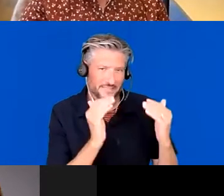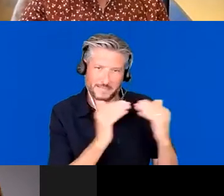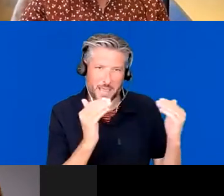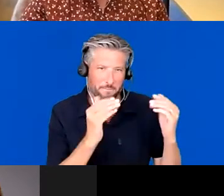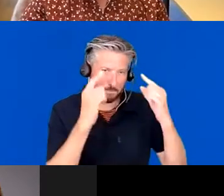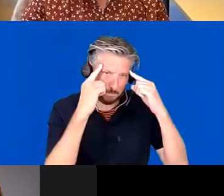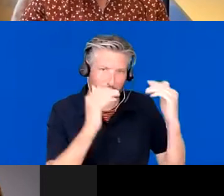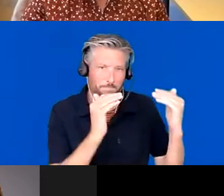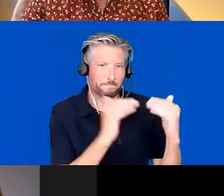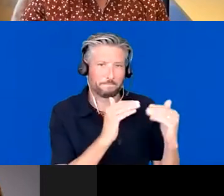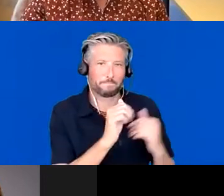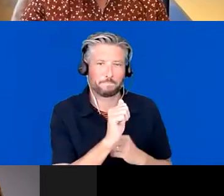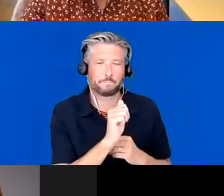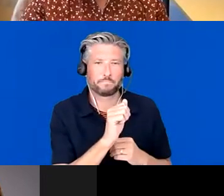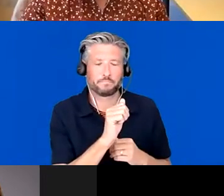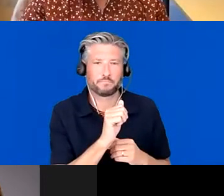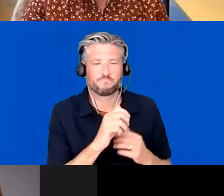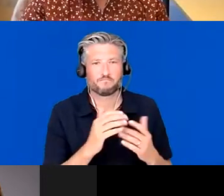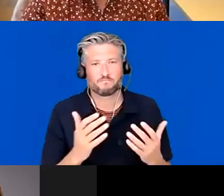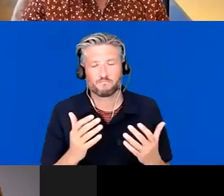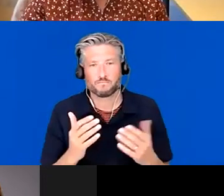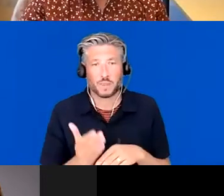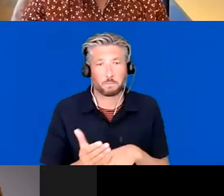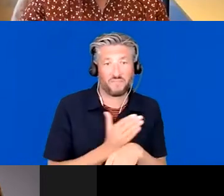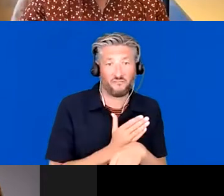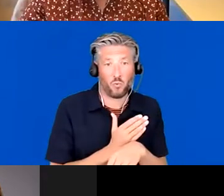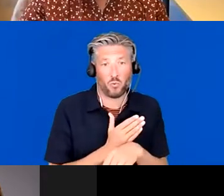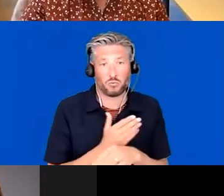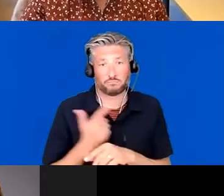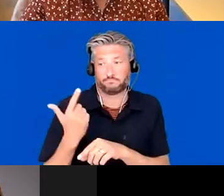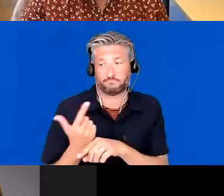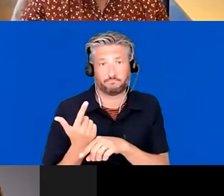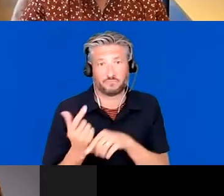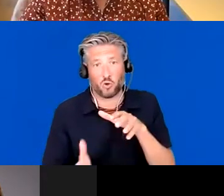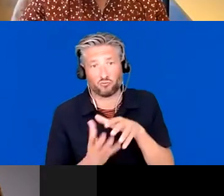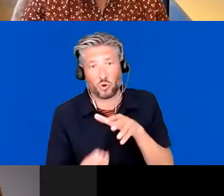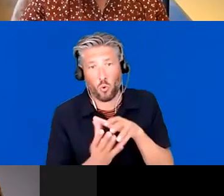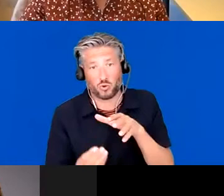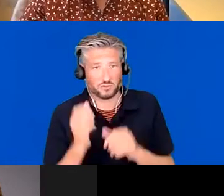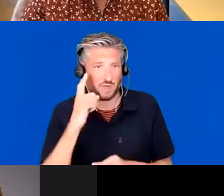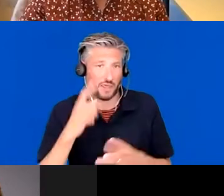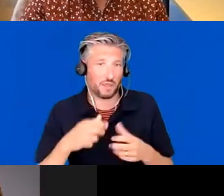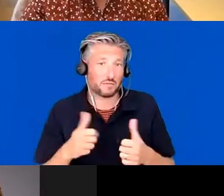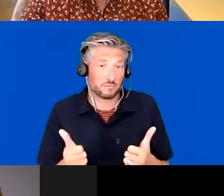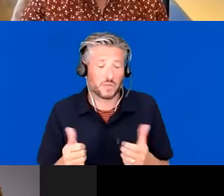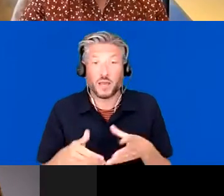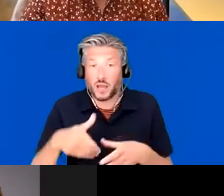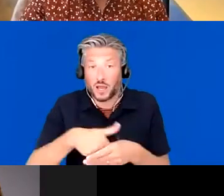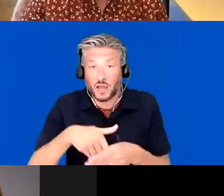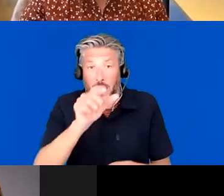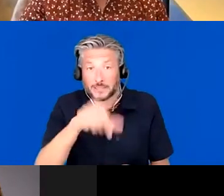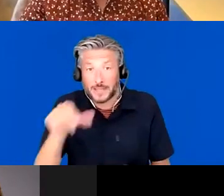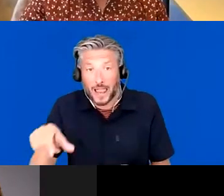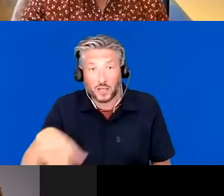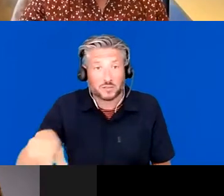I don't know, the papers actually, a lot of people commented on the quality of the papers. That in actual fact, people had,